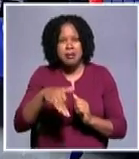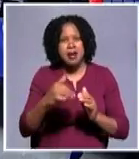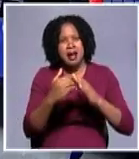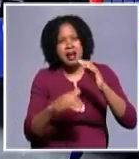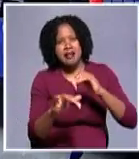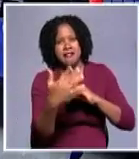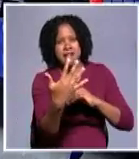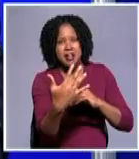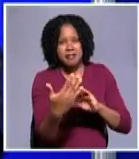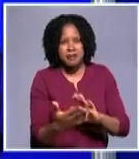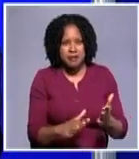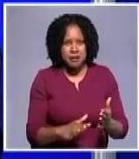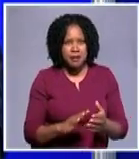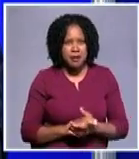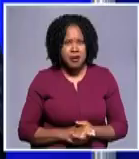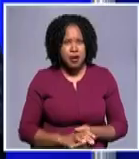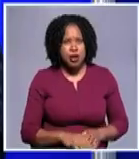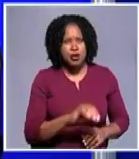mortality rate is